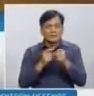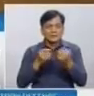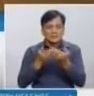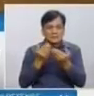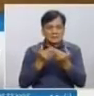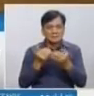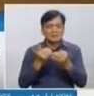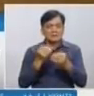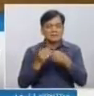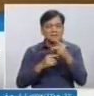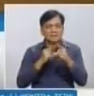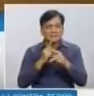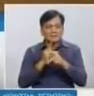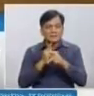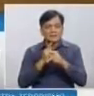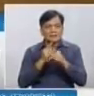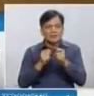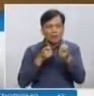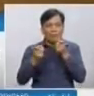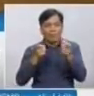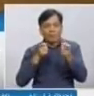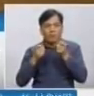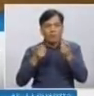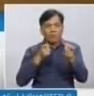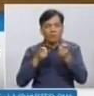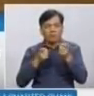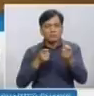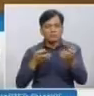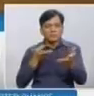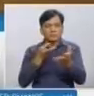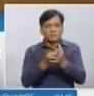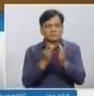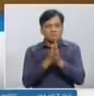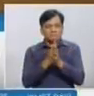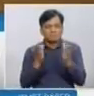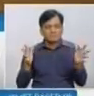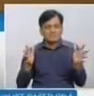being imaginative and manipulative corrupts absolutely.